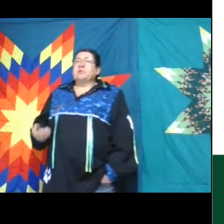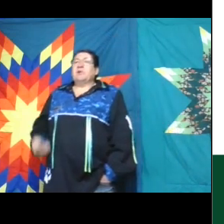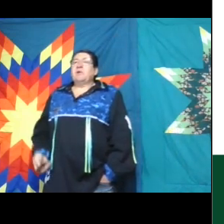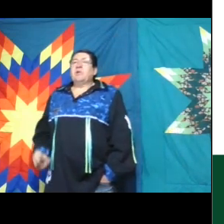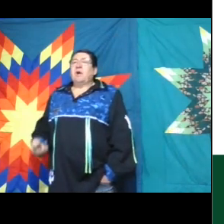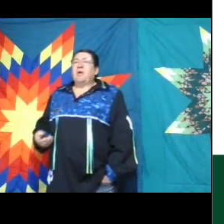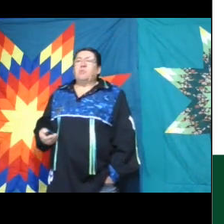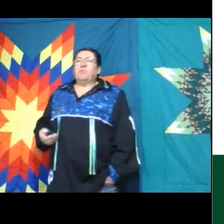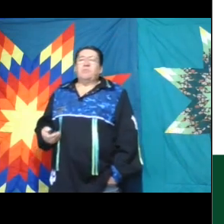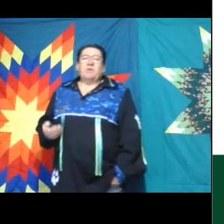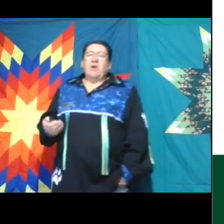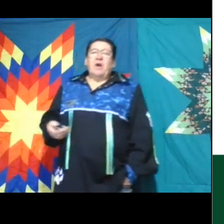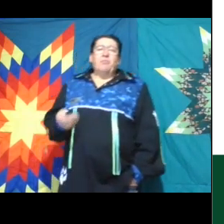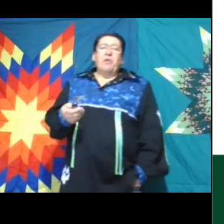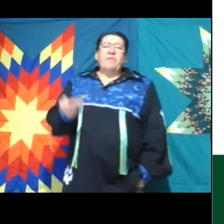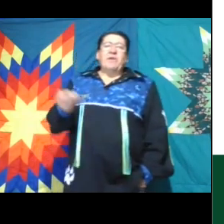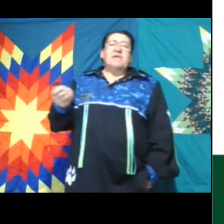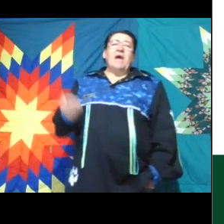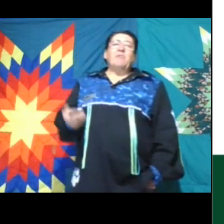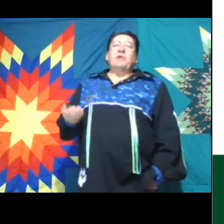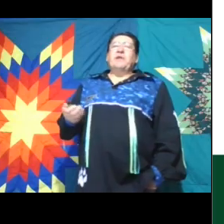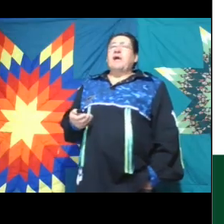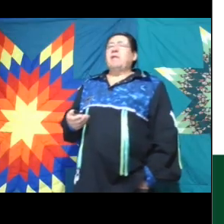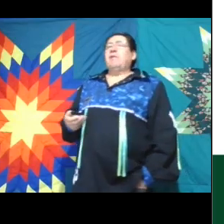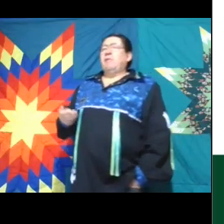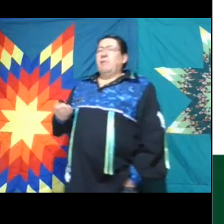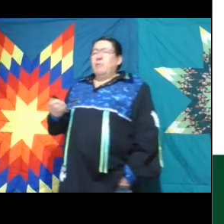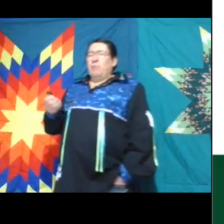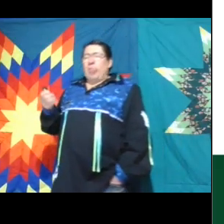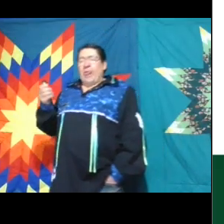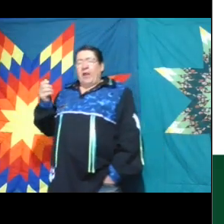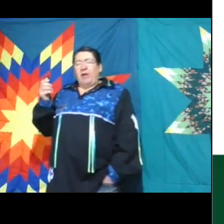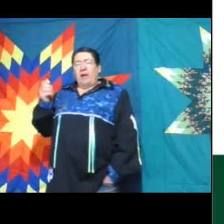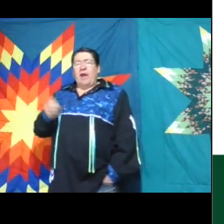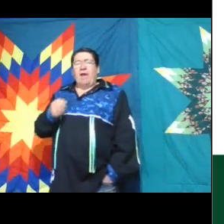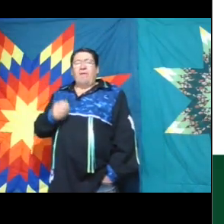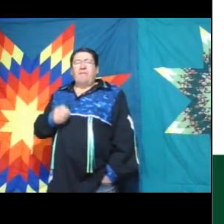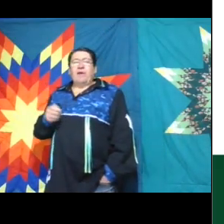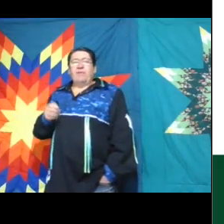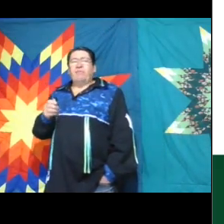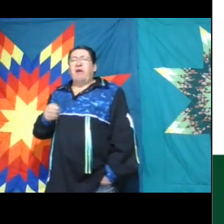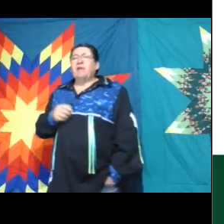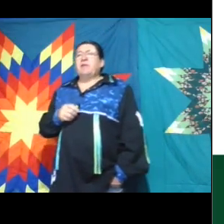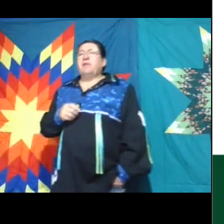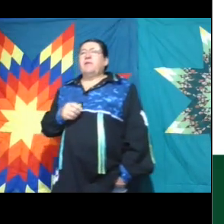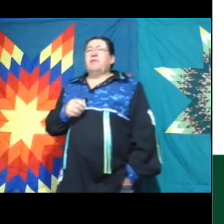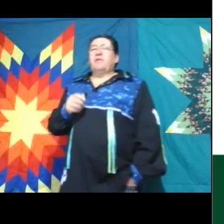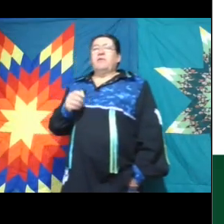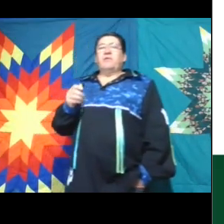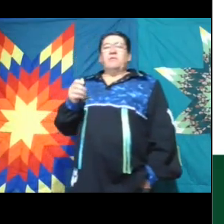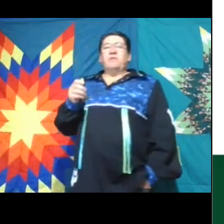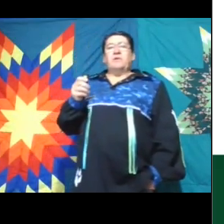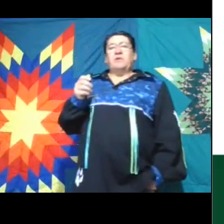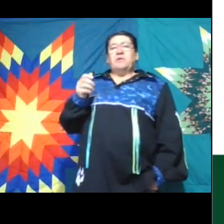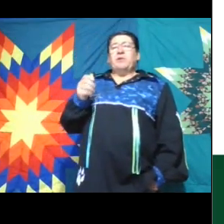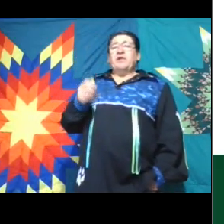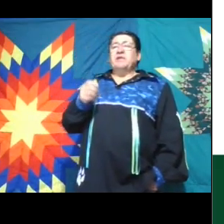peoples. A perfect example of that, I have a friend